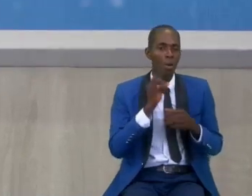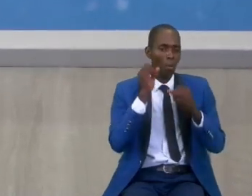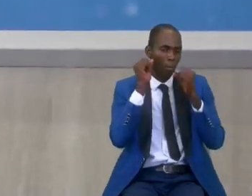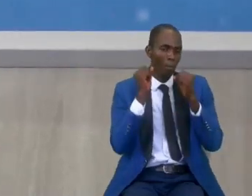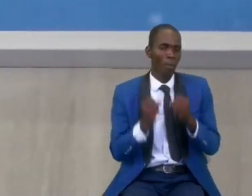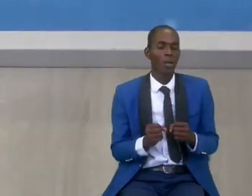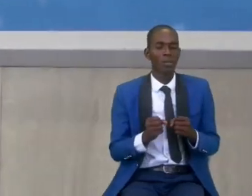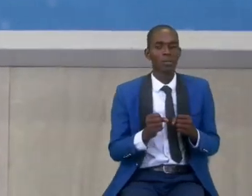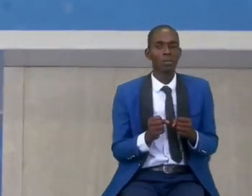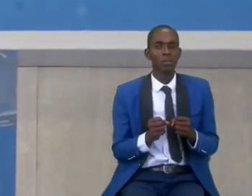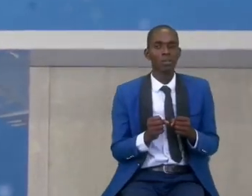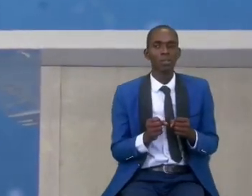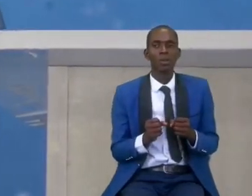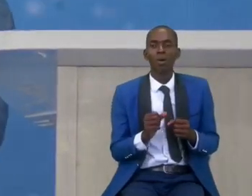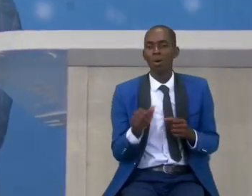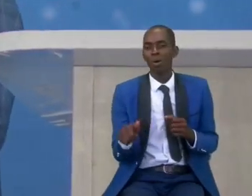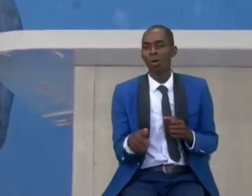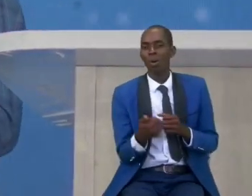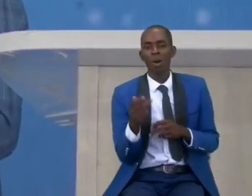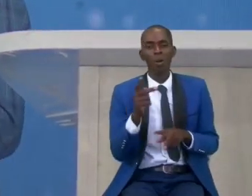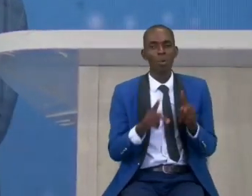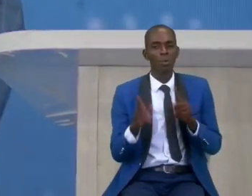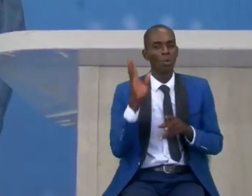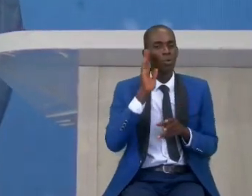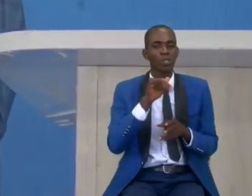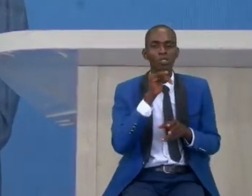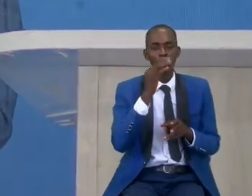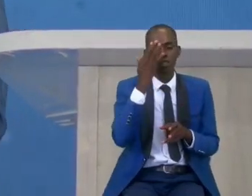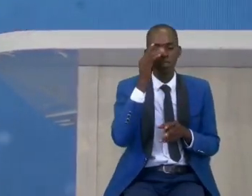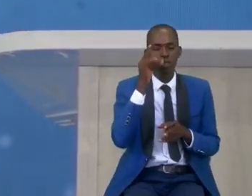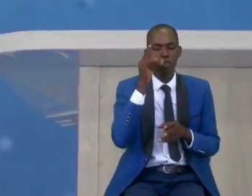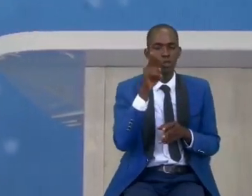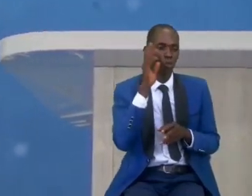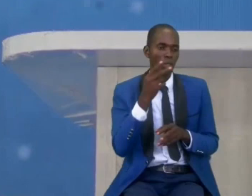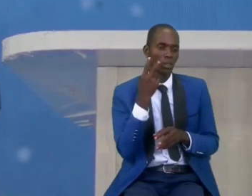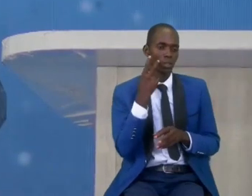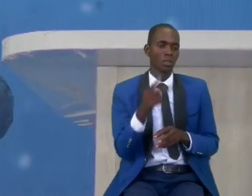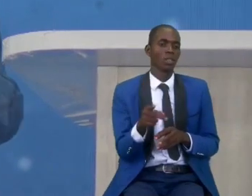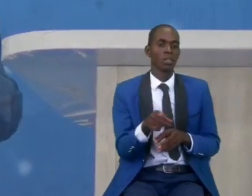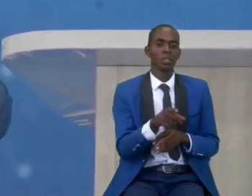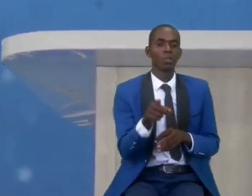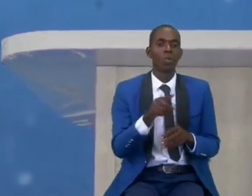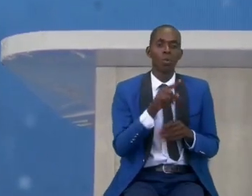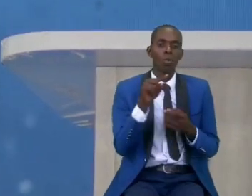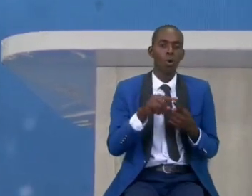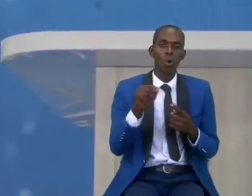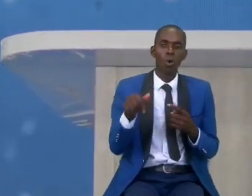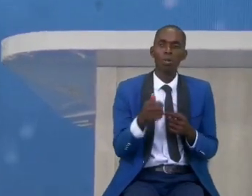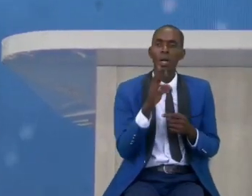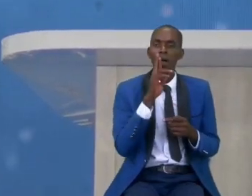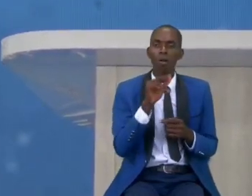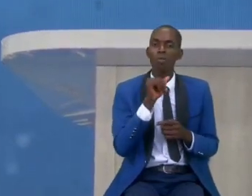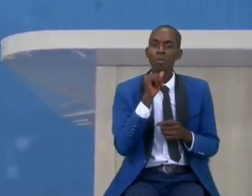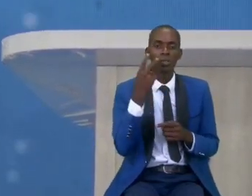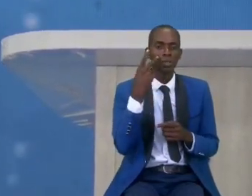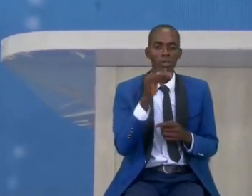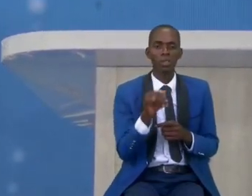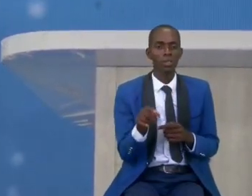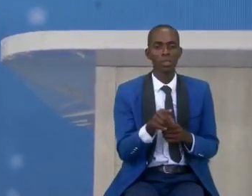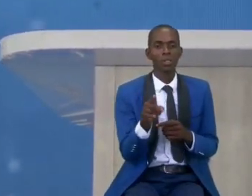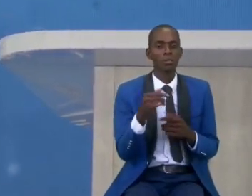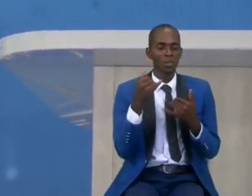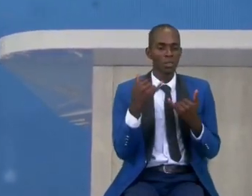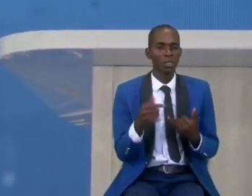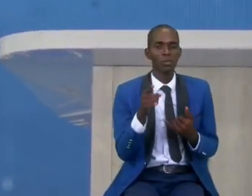will see them when other people are not seeing them. Now you are hooked in. That's occultism.